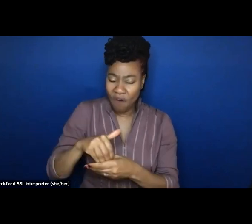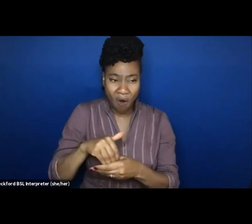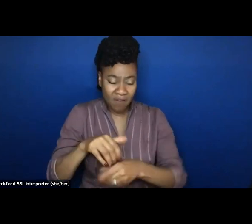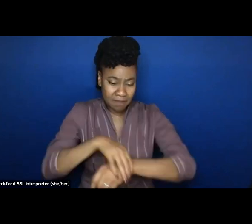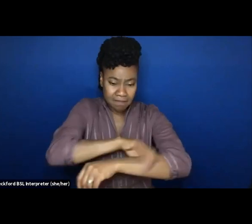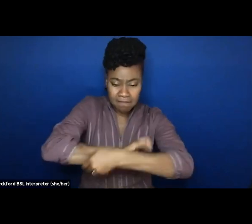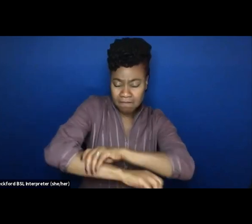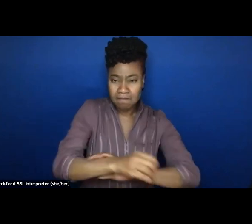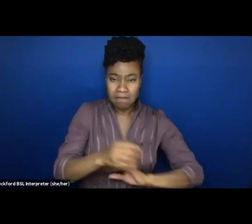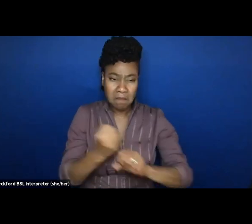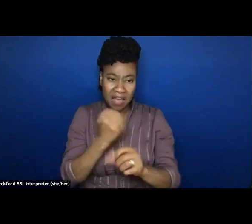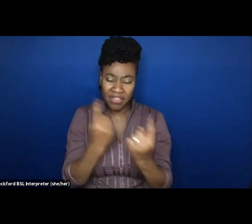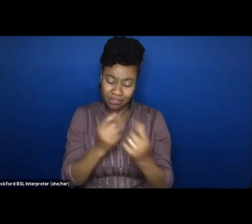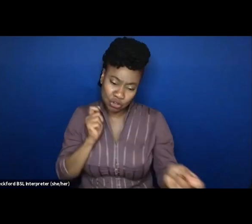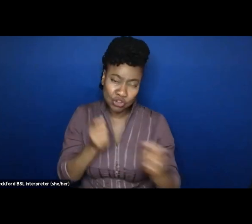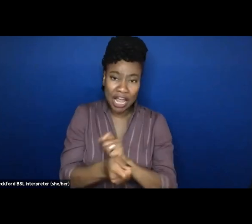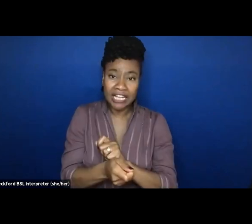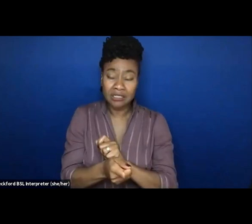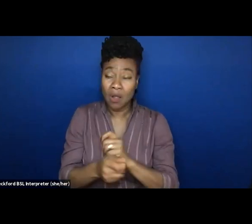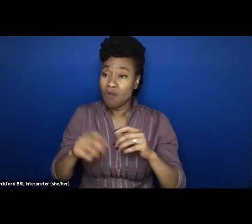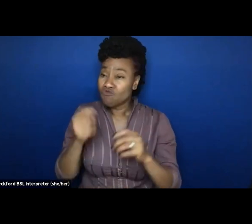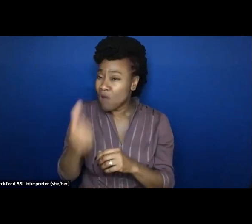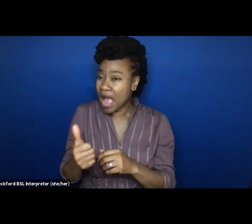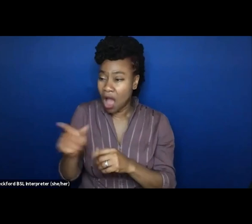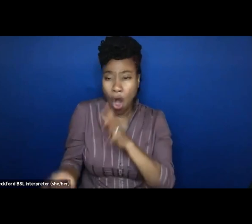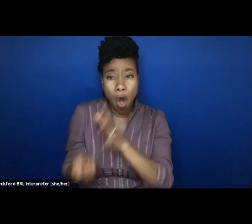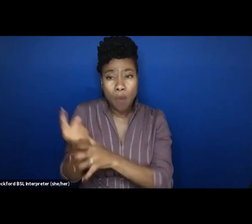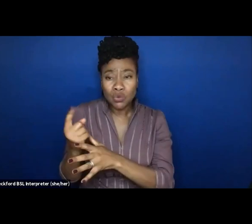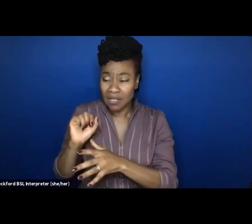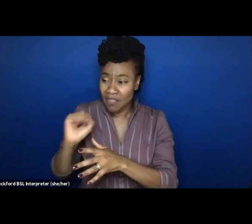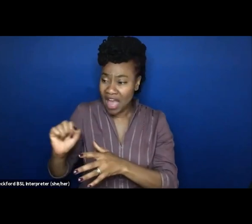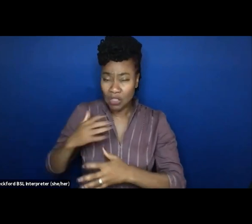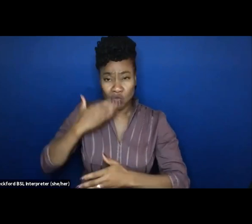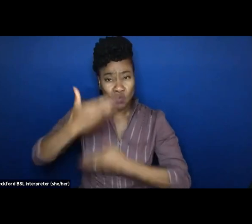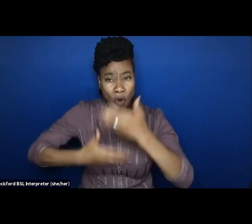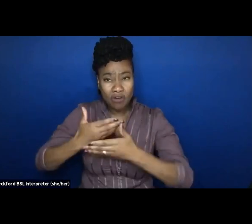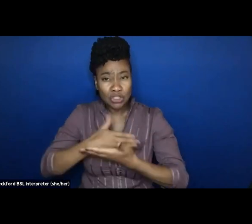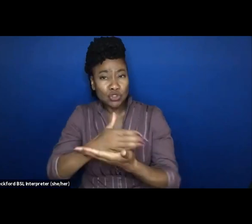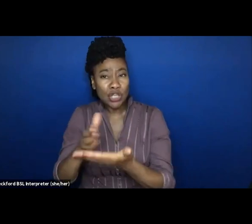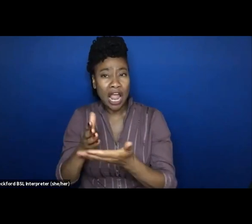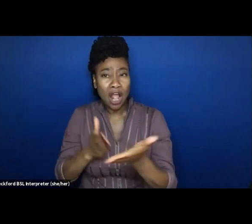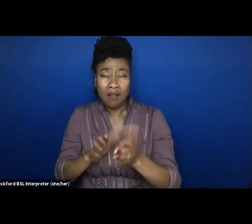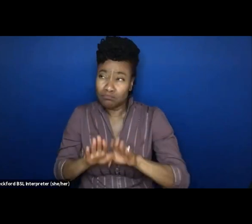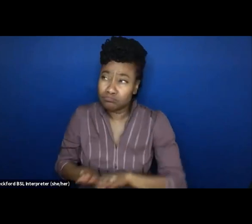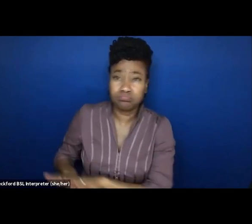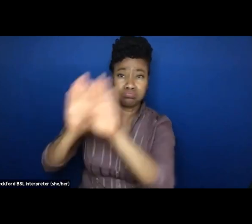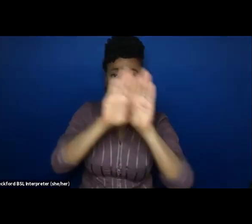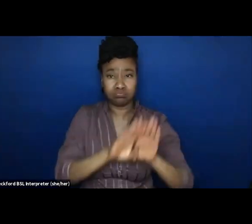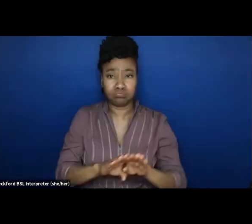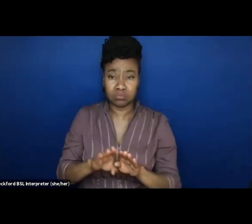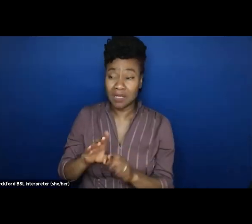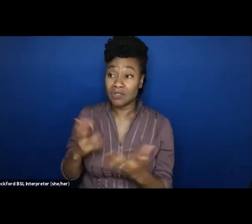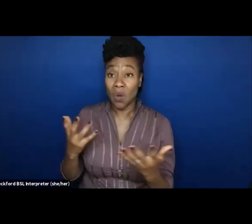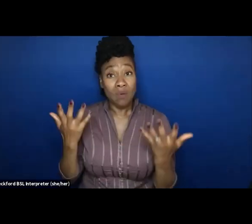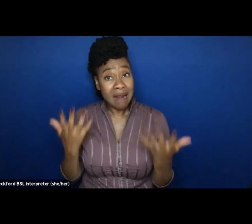agents or share their narratives at national level. So here we are. This is it. We are at